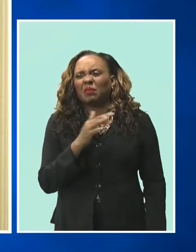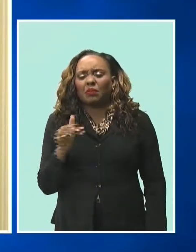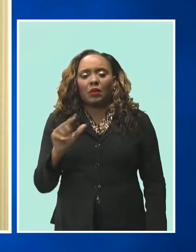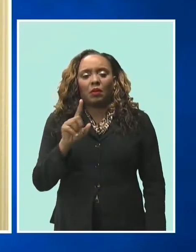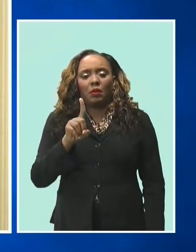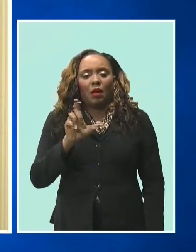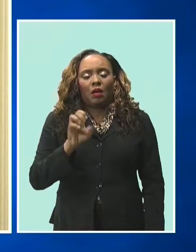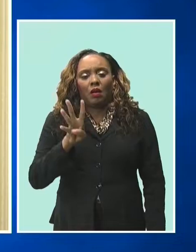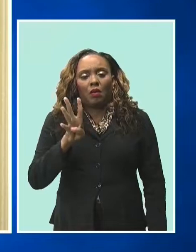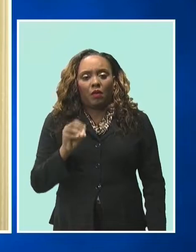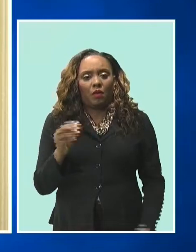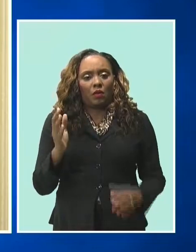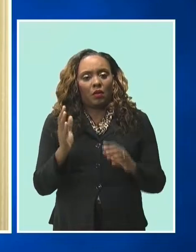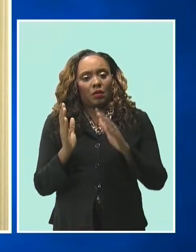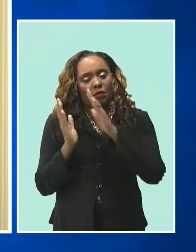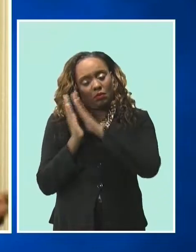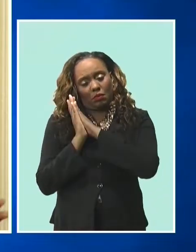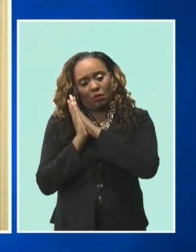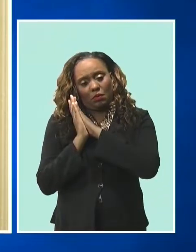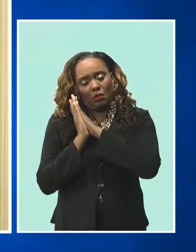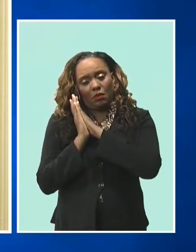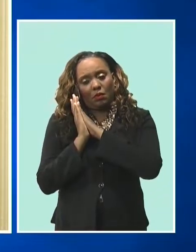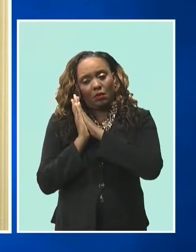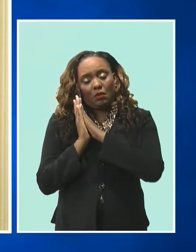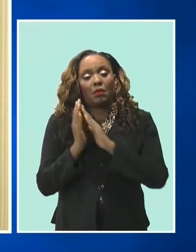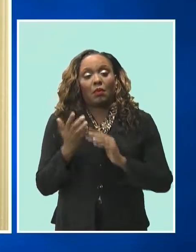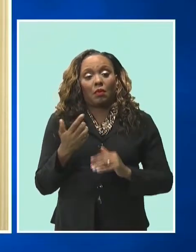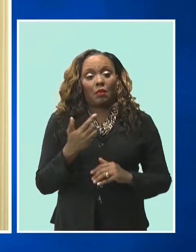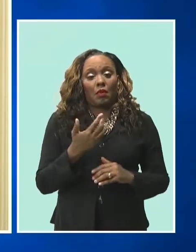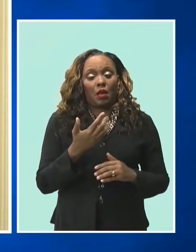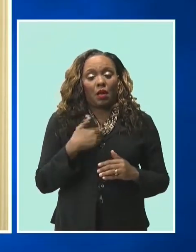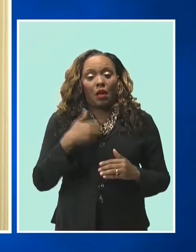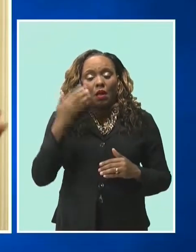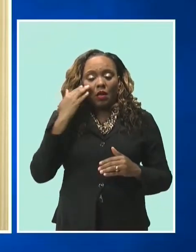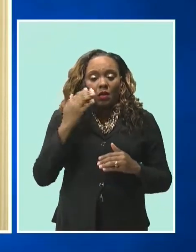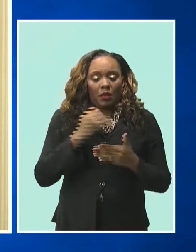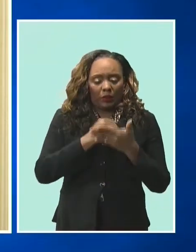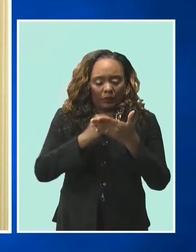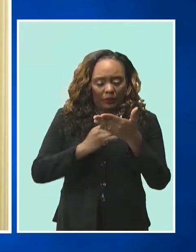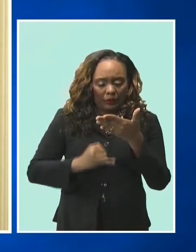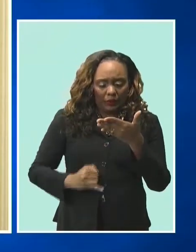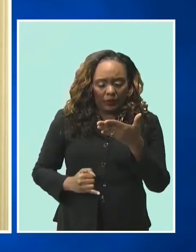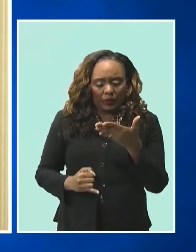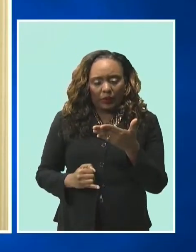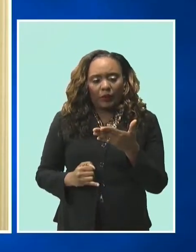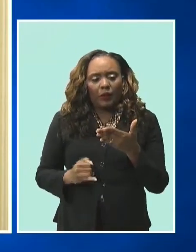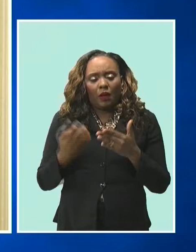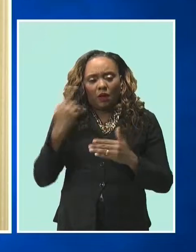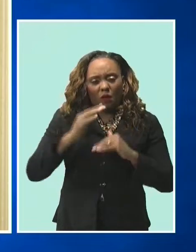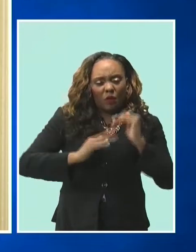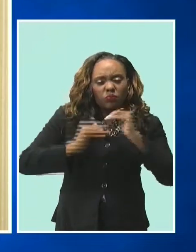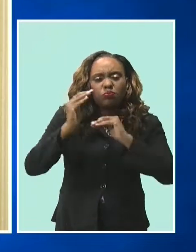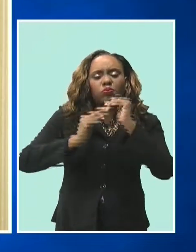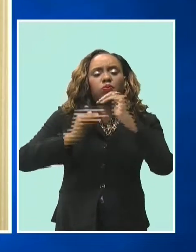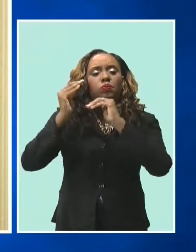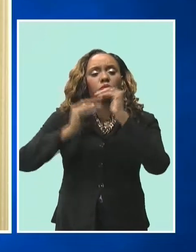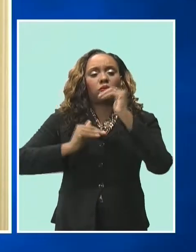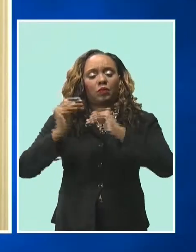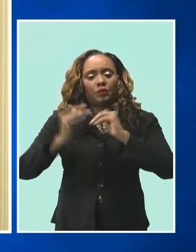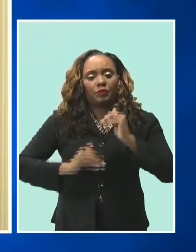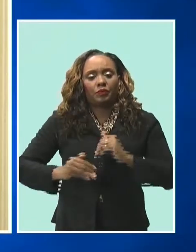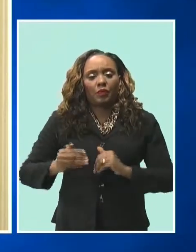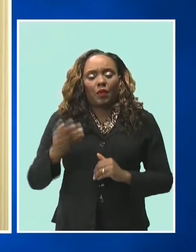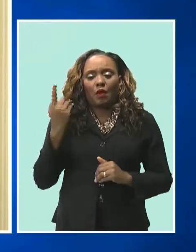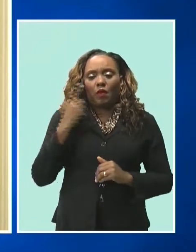140 beds. And I say so because they're finishing up the architectural details as I speak. And that will be for a